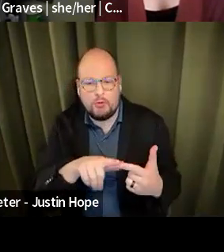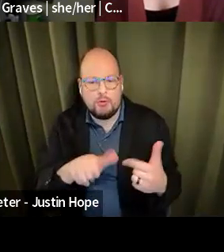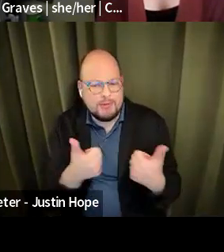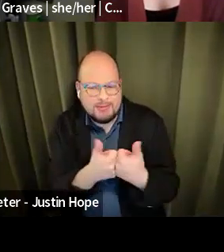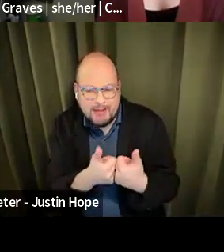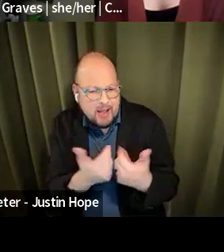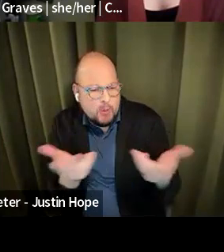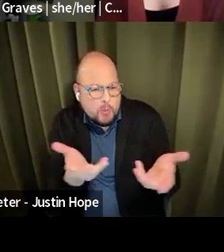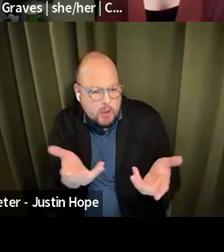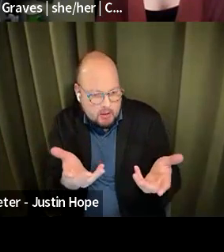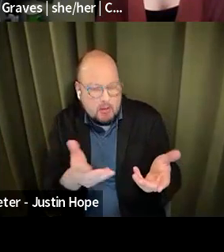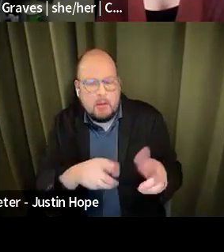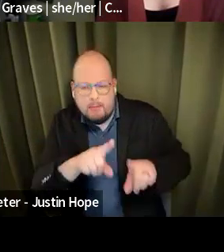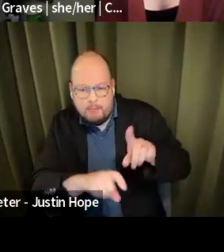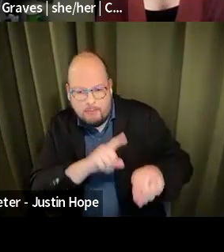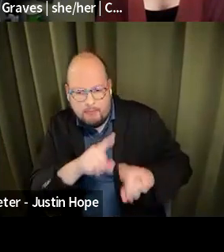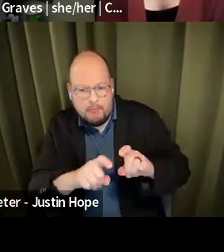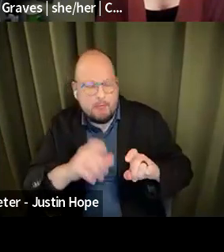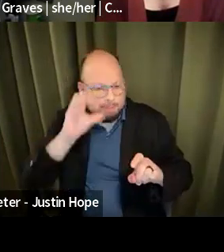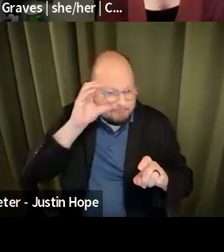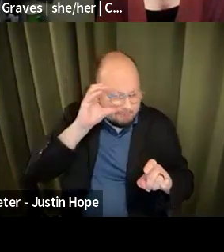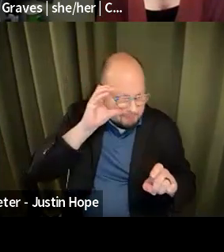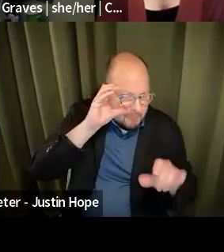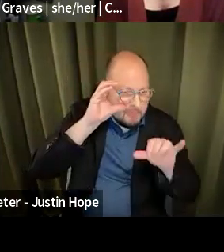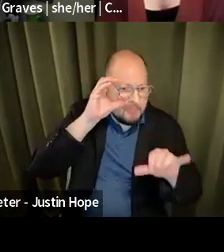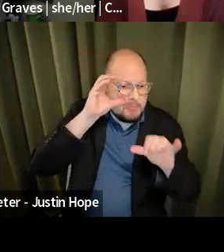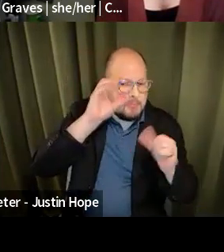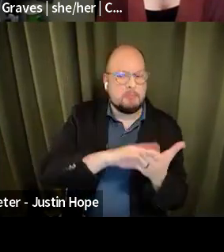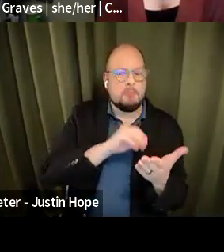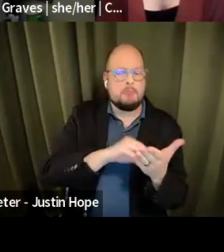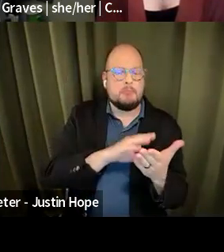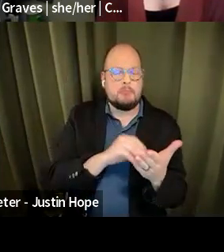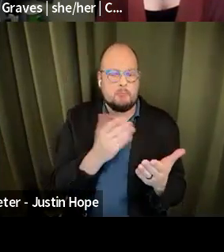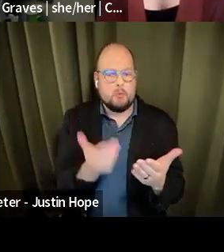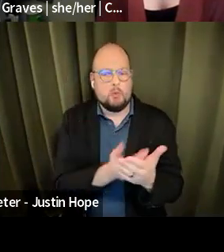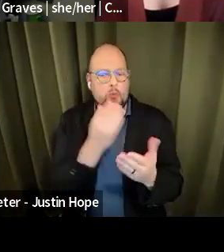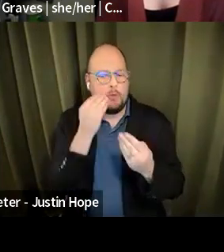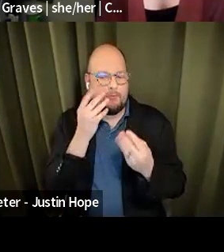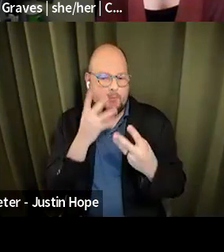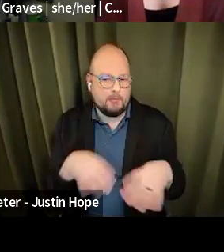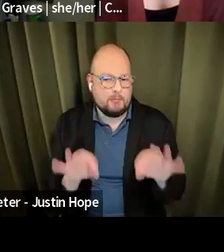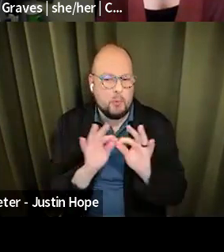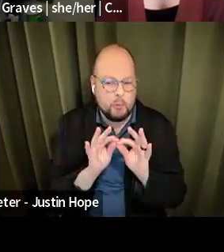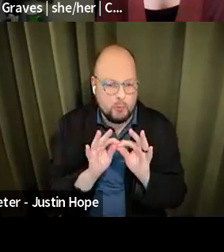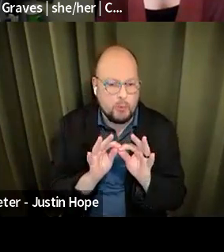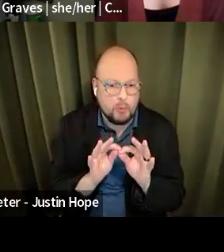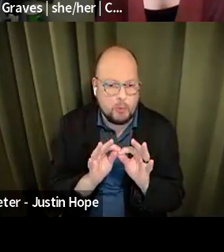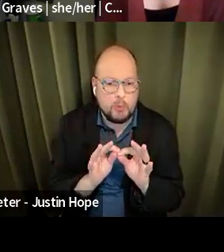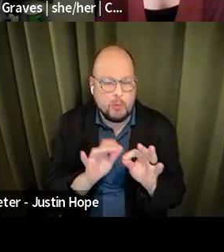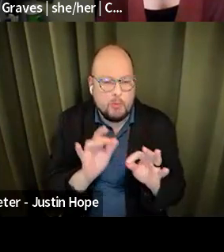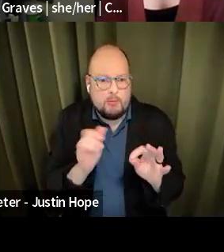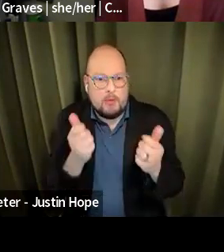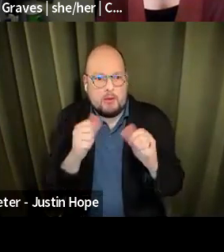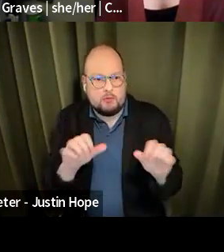that engage and get some information that is really important. So really raising that awareness of how can